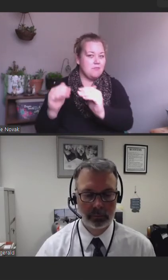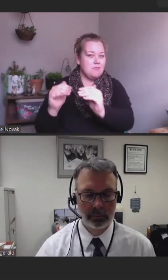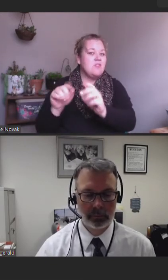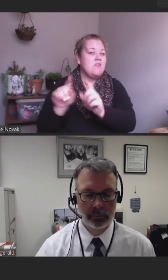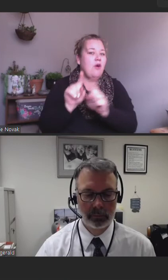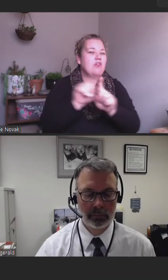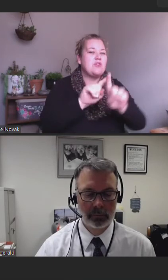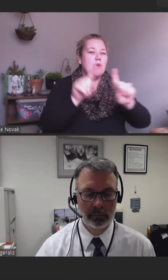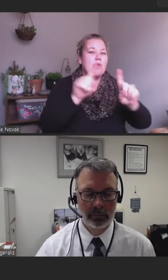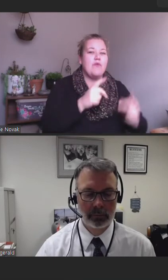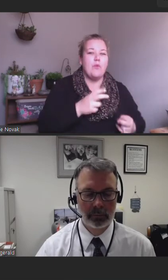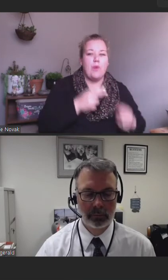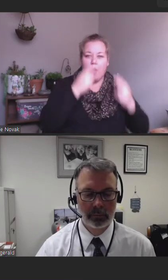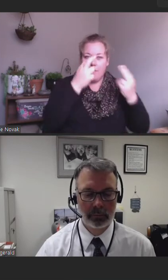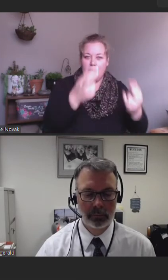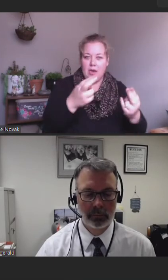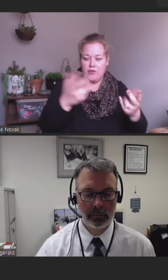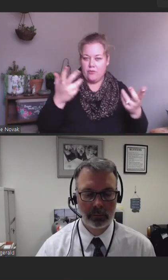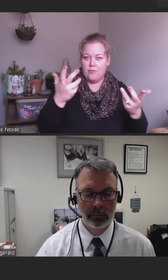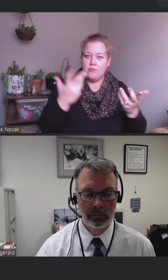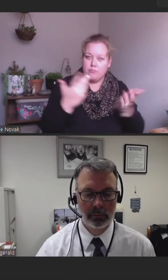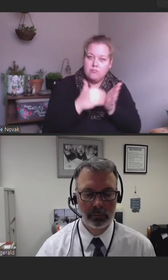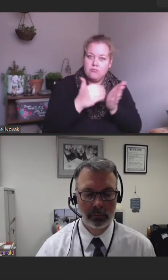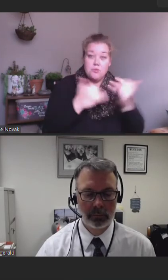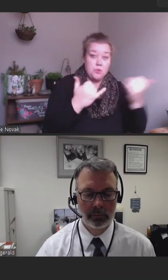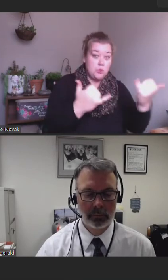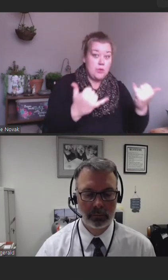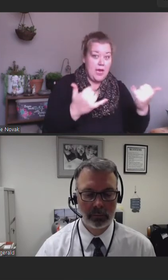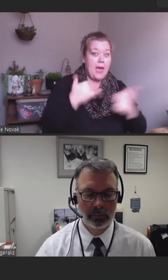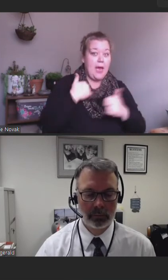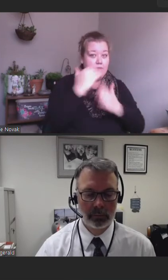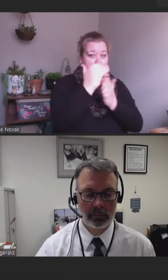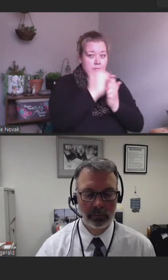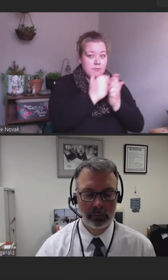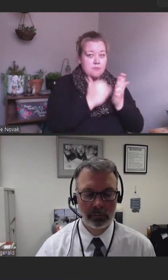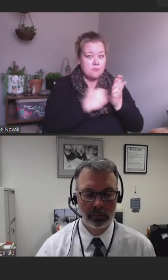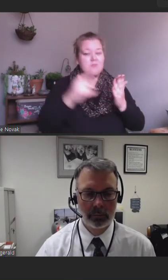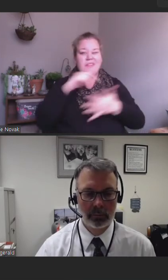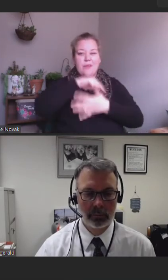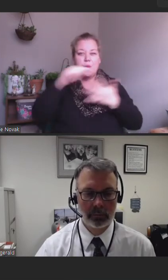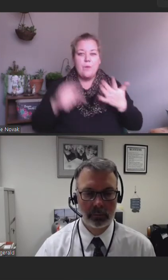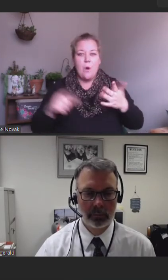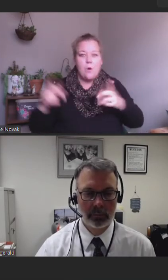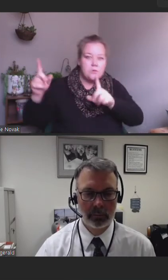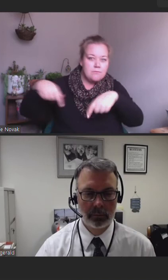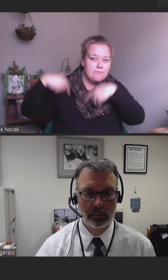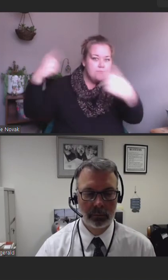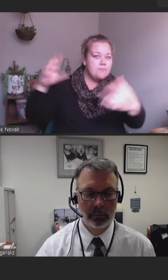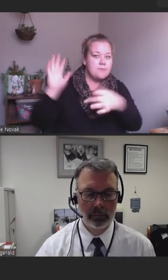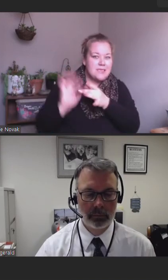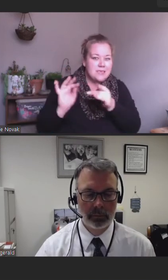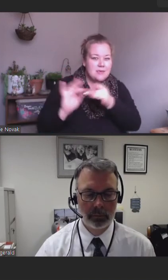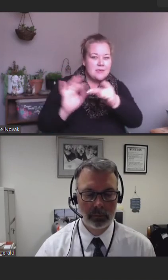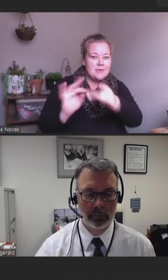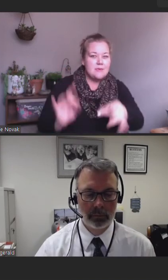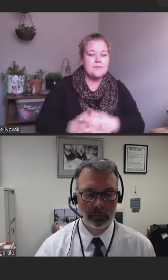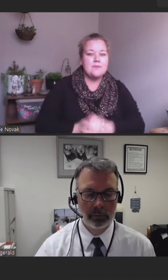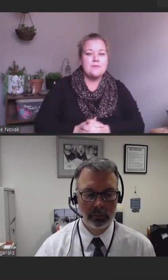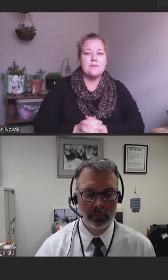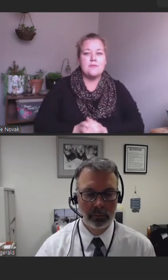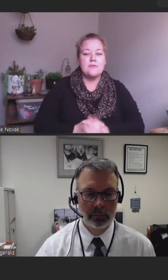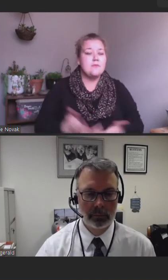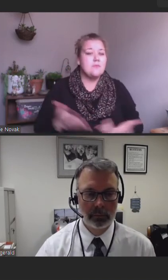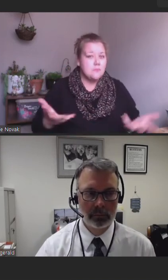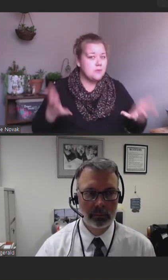that you see us releasing today. One of the challenges is that as individuals who